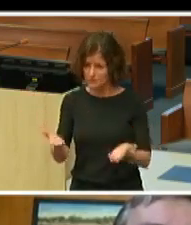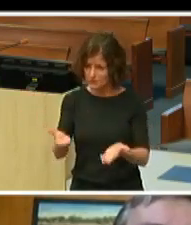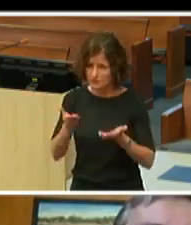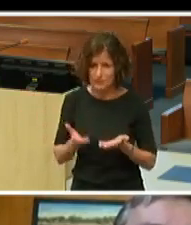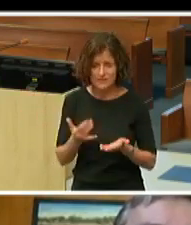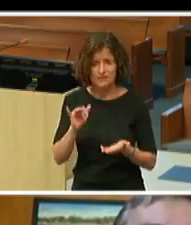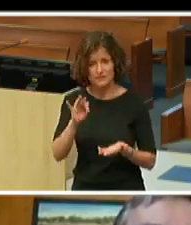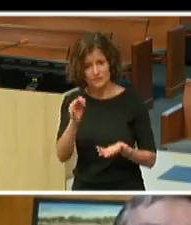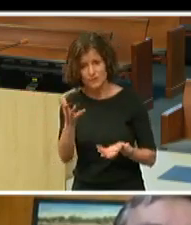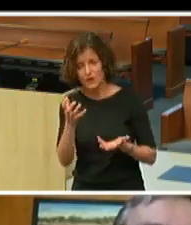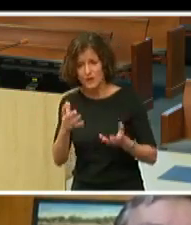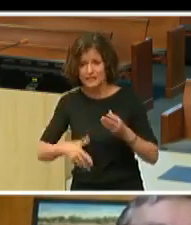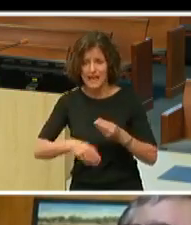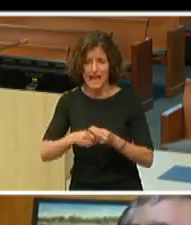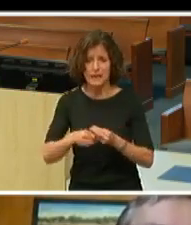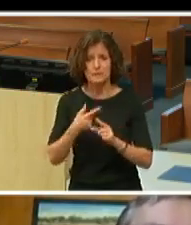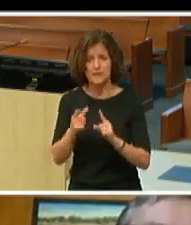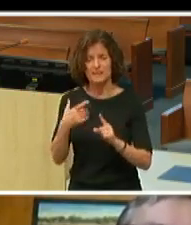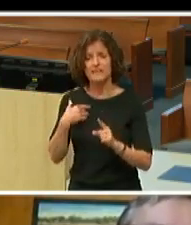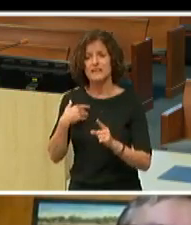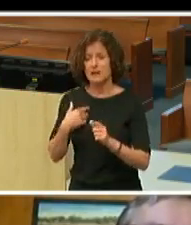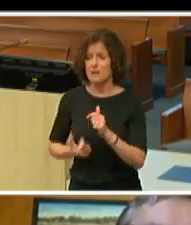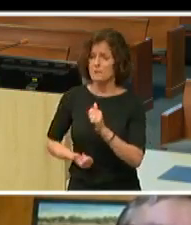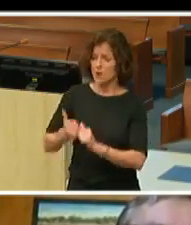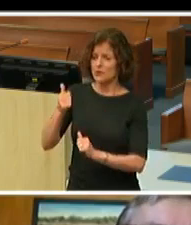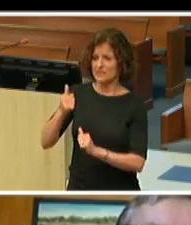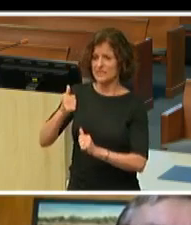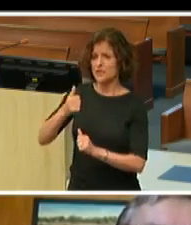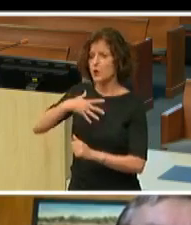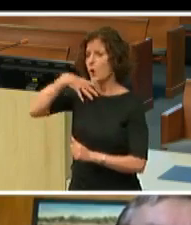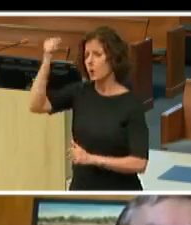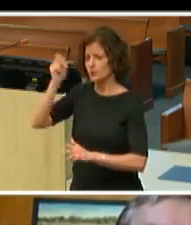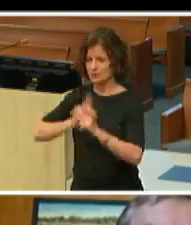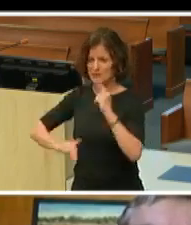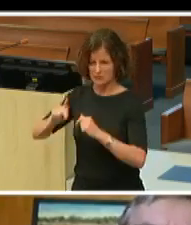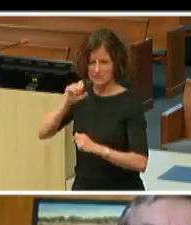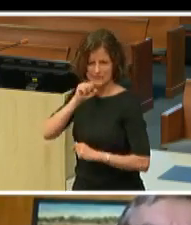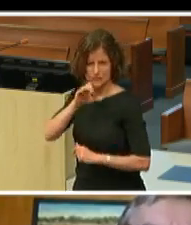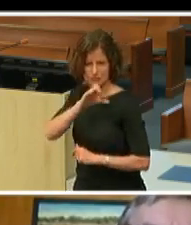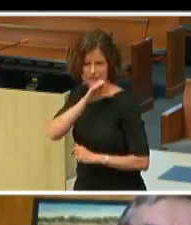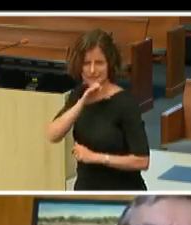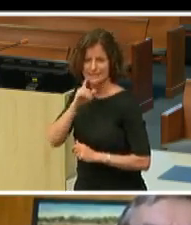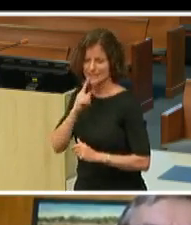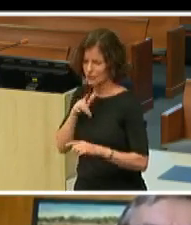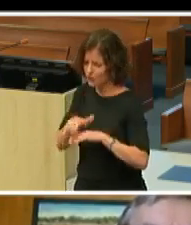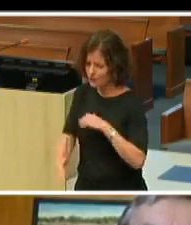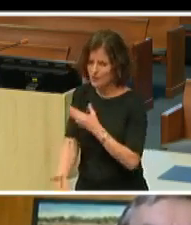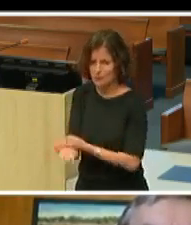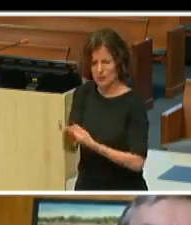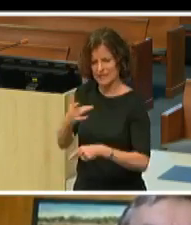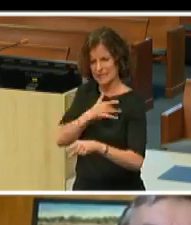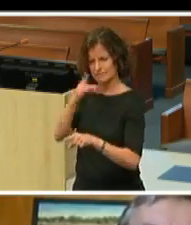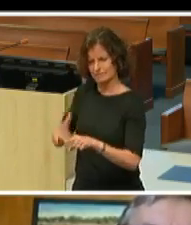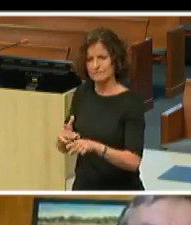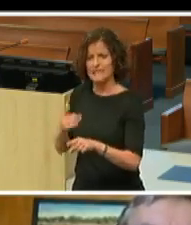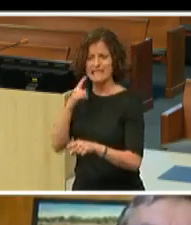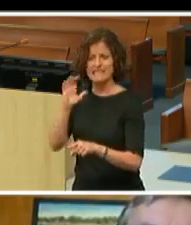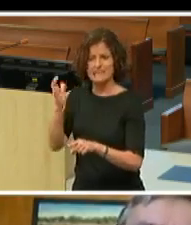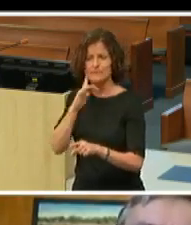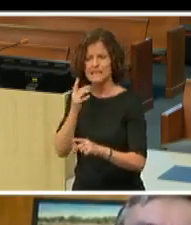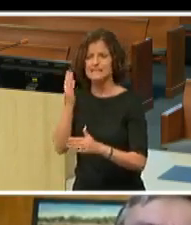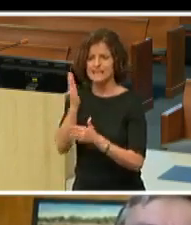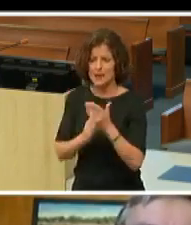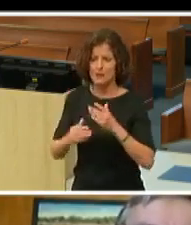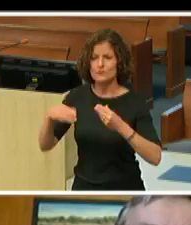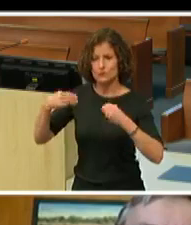the primarily seniors gathering first thing in the morning. That's something the stores, I guess, adopted on their own. And I don't know if there's